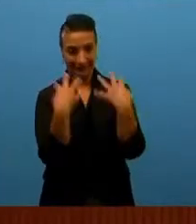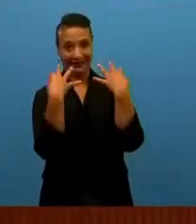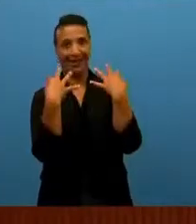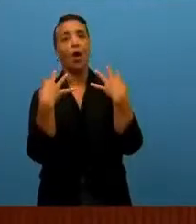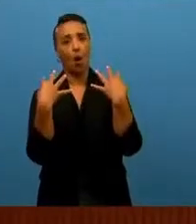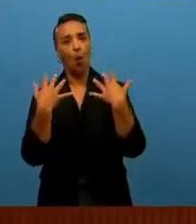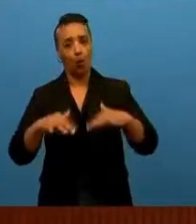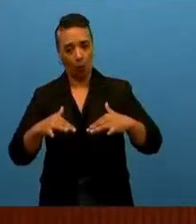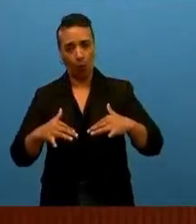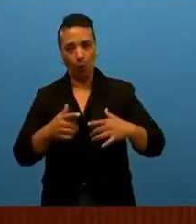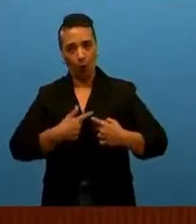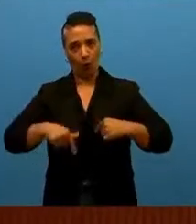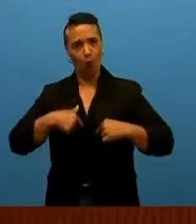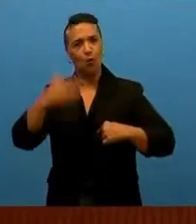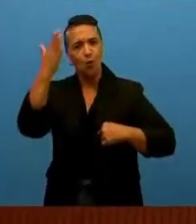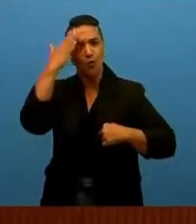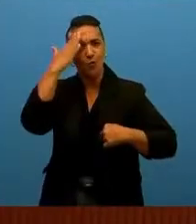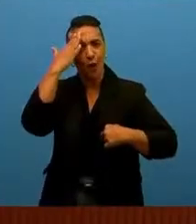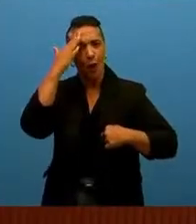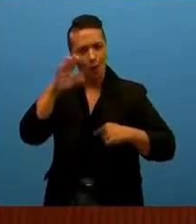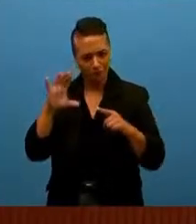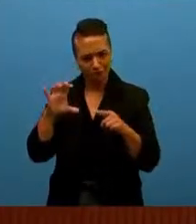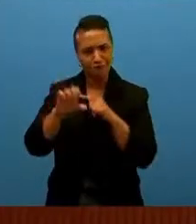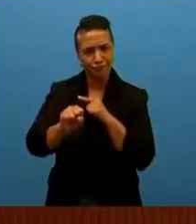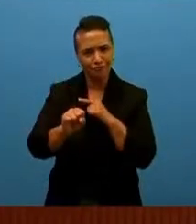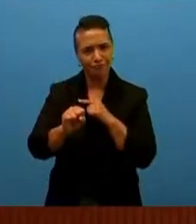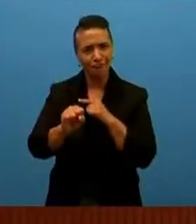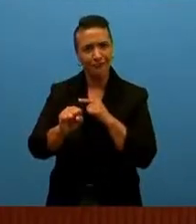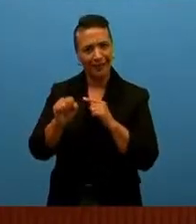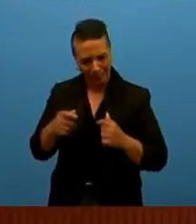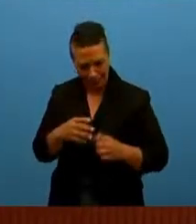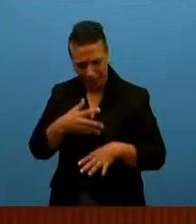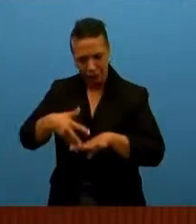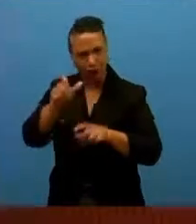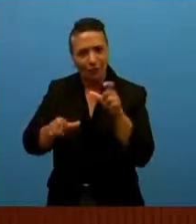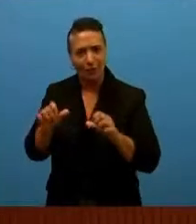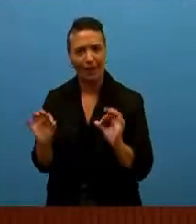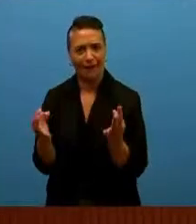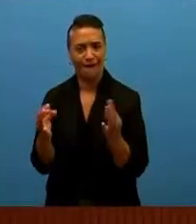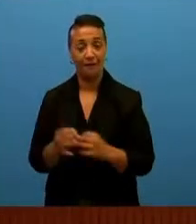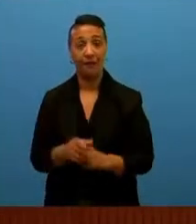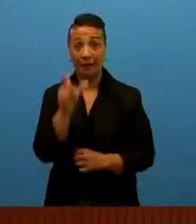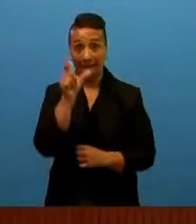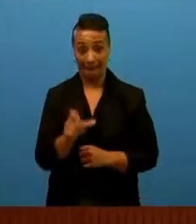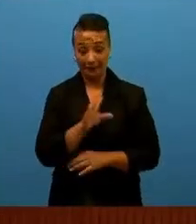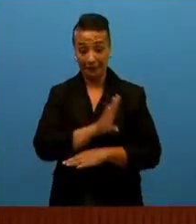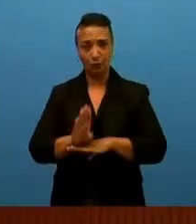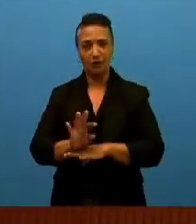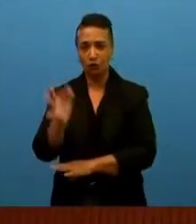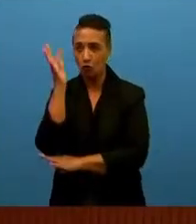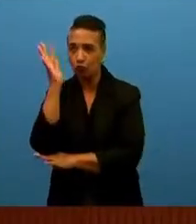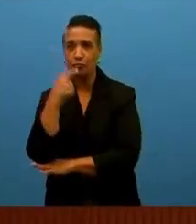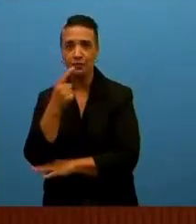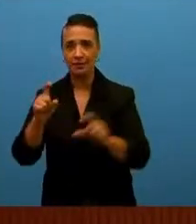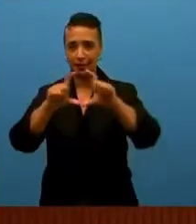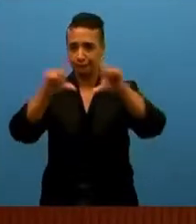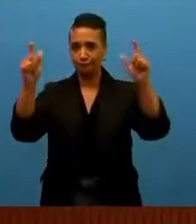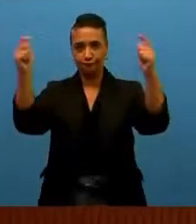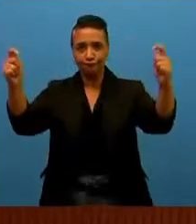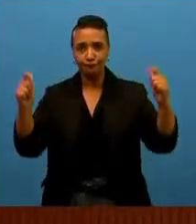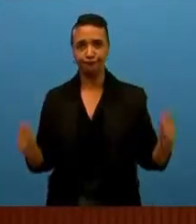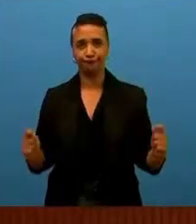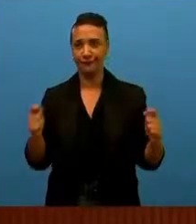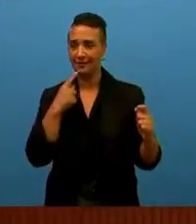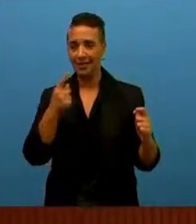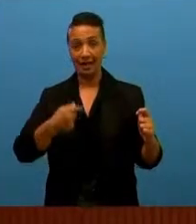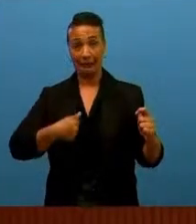known. When our brother from Burkina Faso spoke of his pride sitting behind that Indigenous people's placard, he was describing more